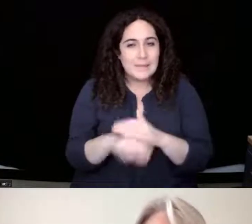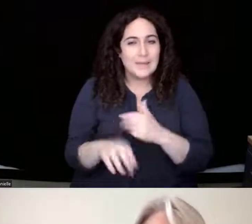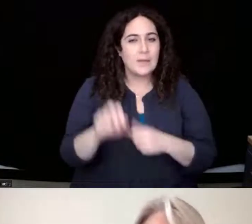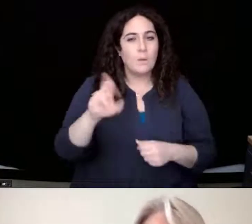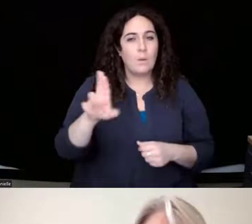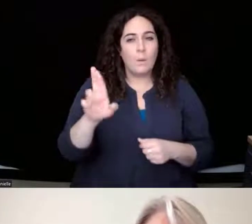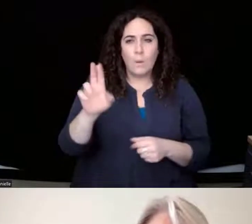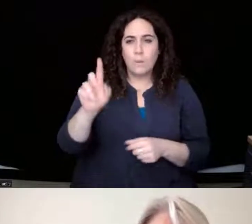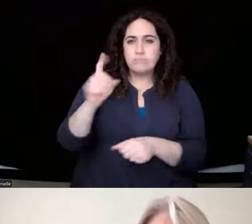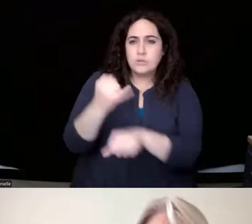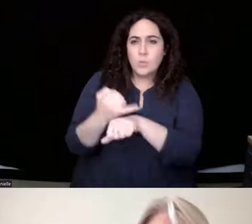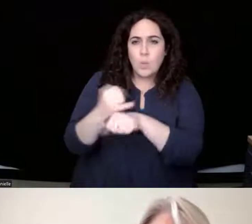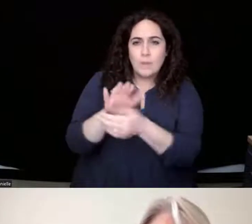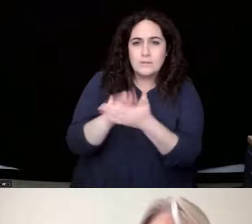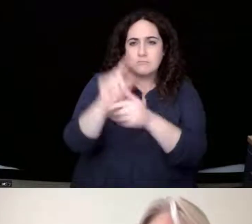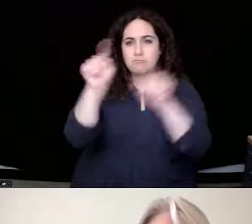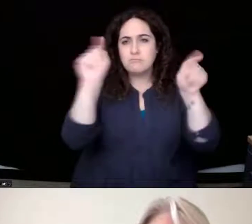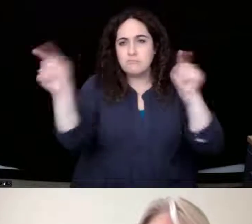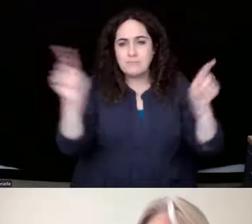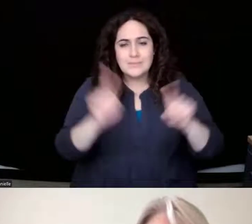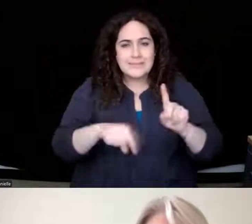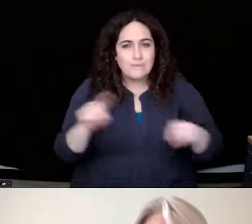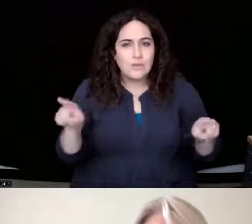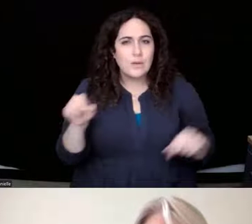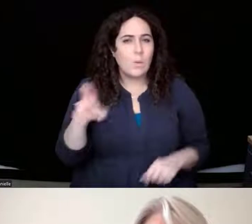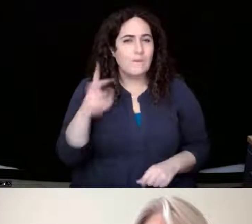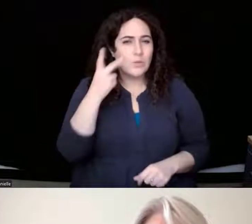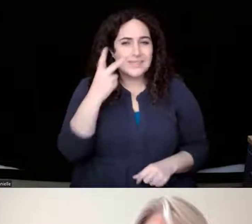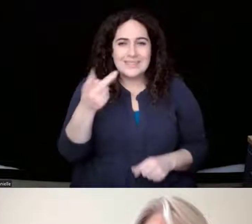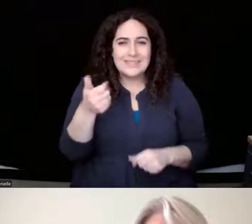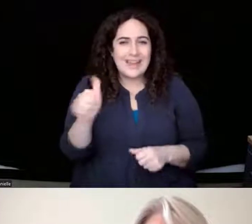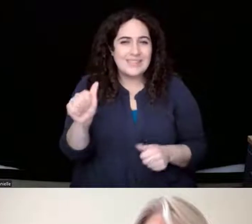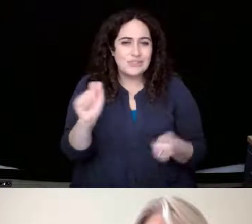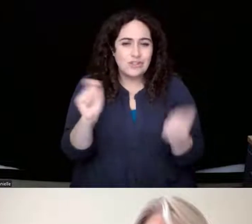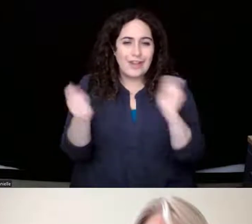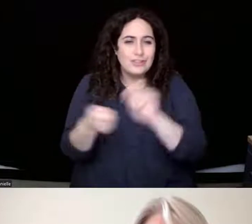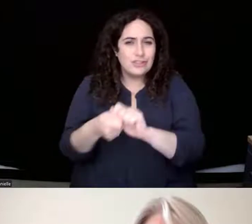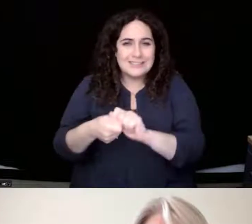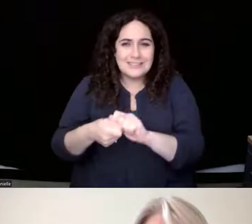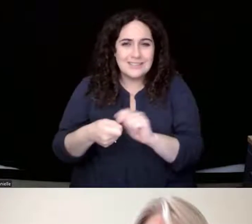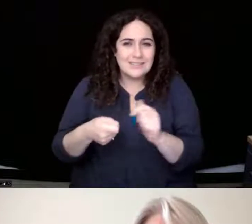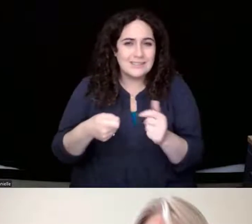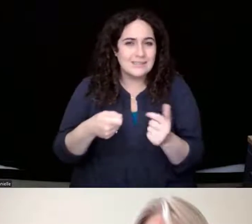these contracts with larger publication packages that group